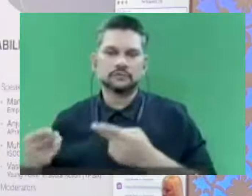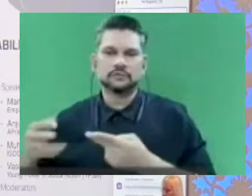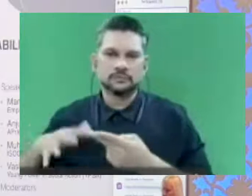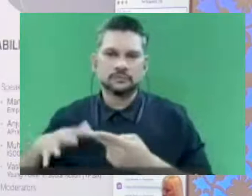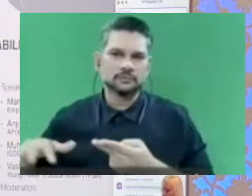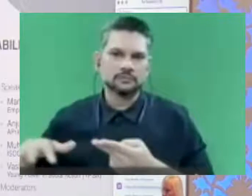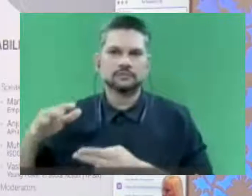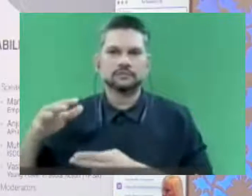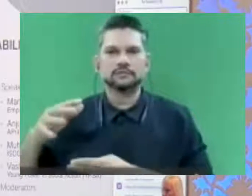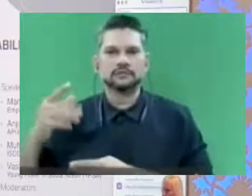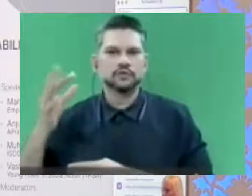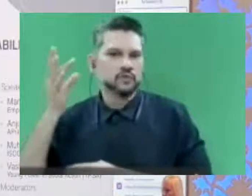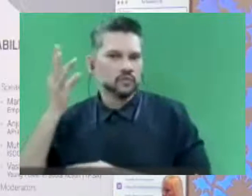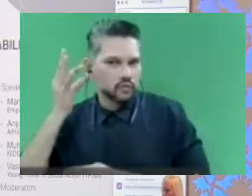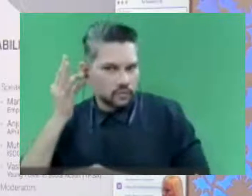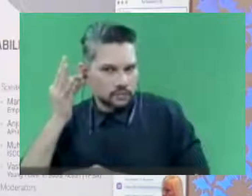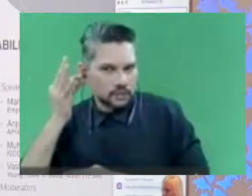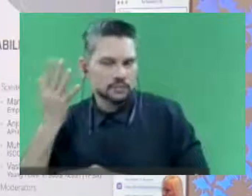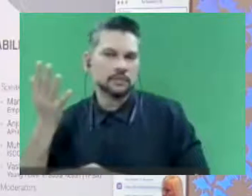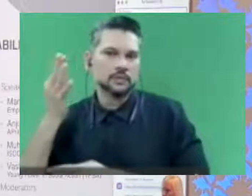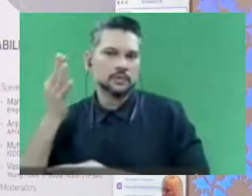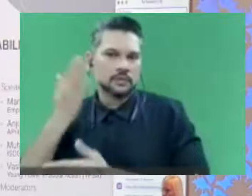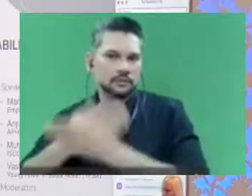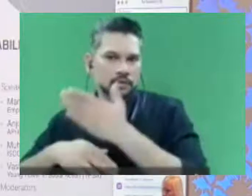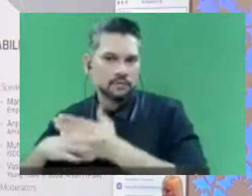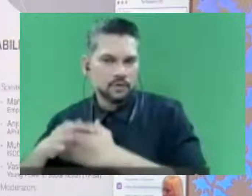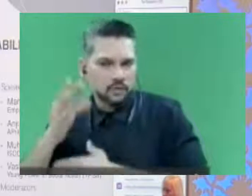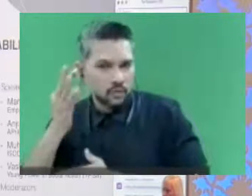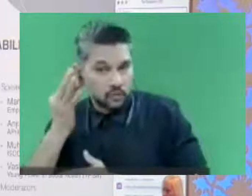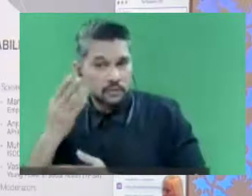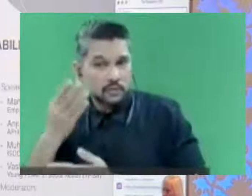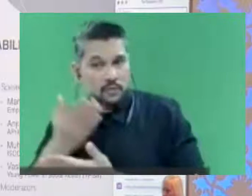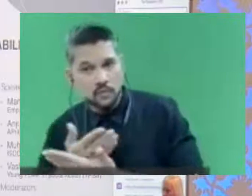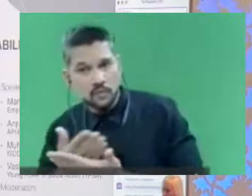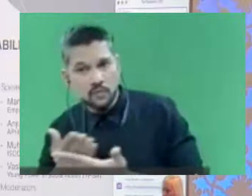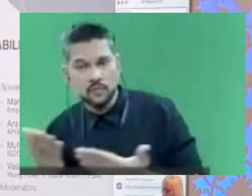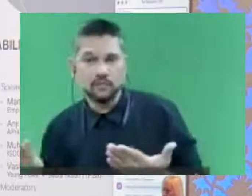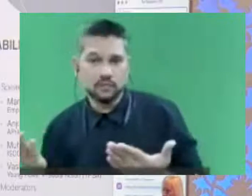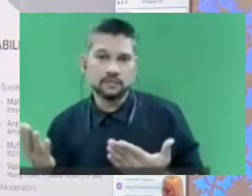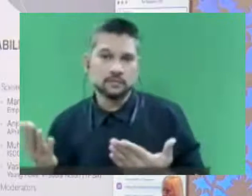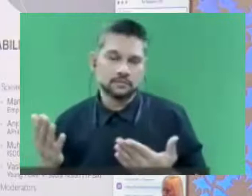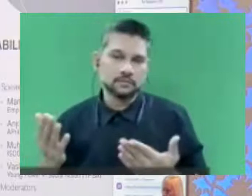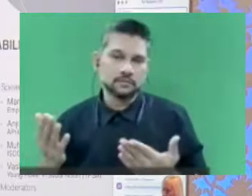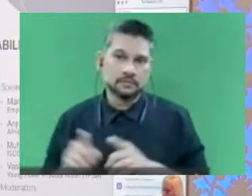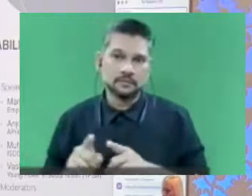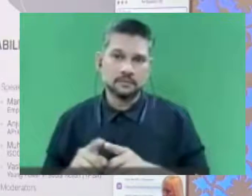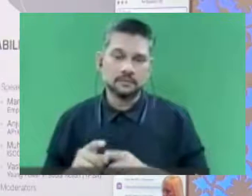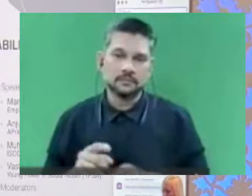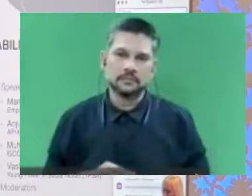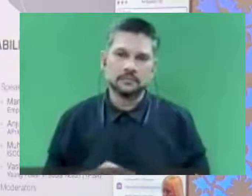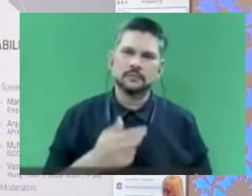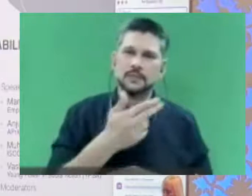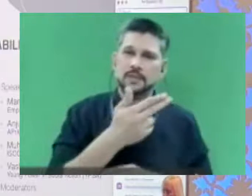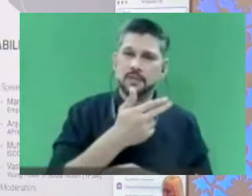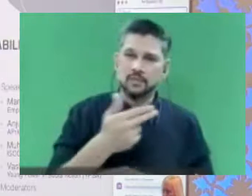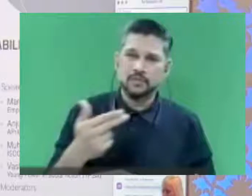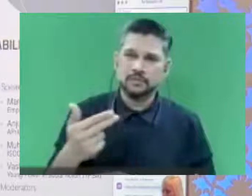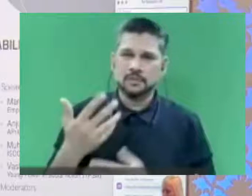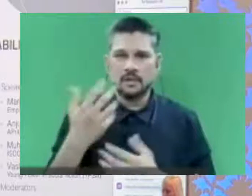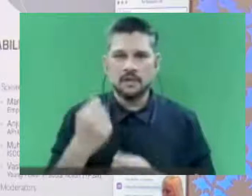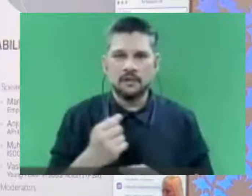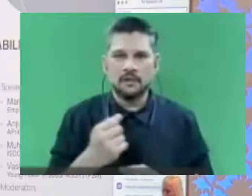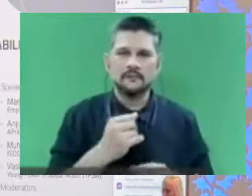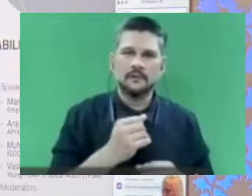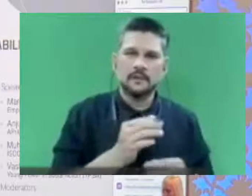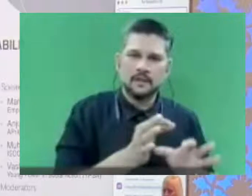and also women with the disabilities. So in Indonesia, you know, we have thousands of islands, and hundreds